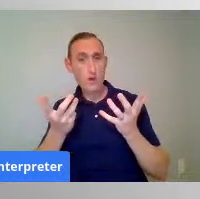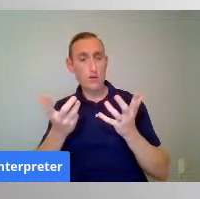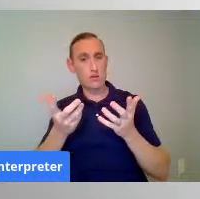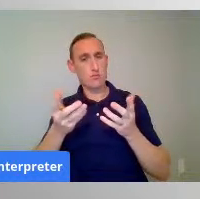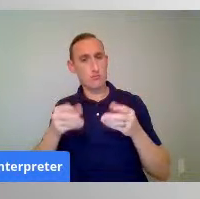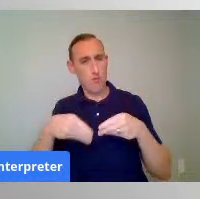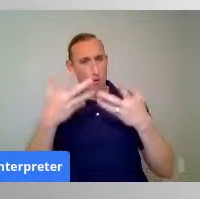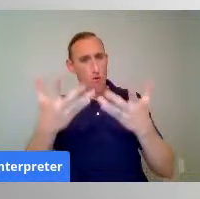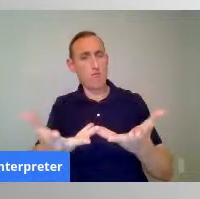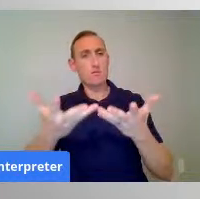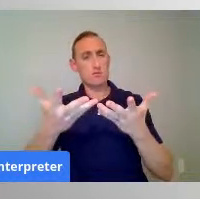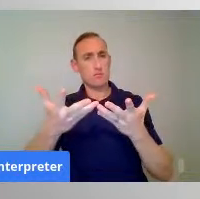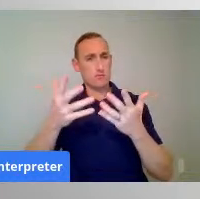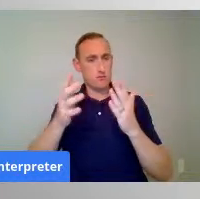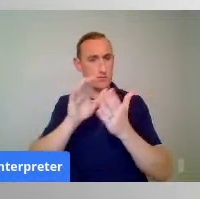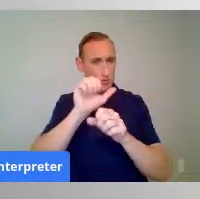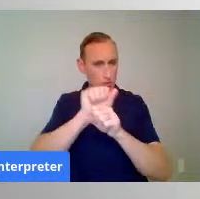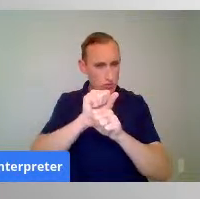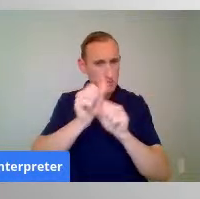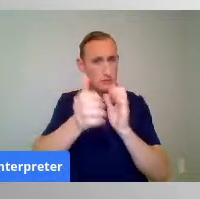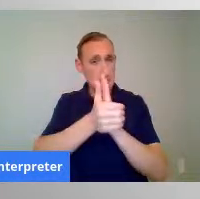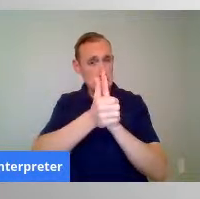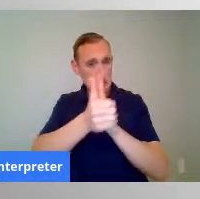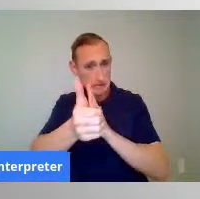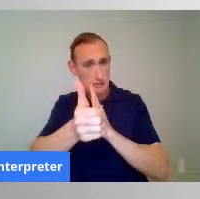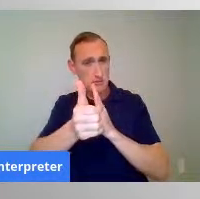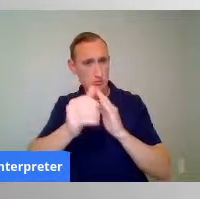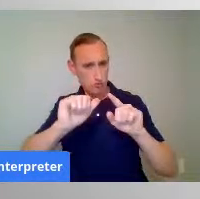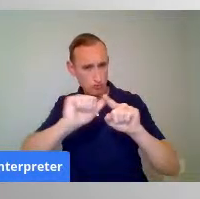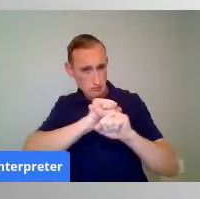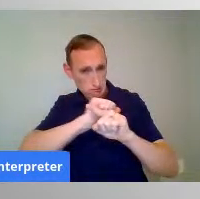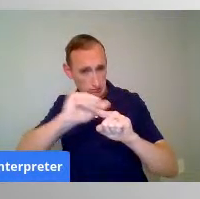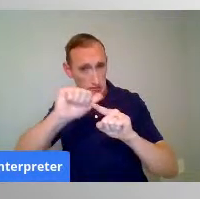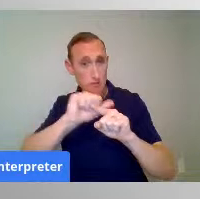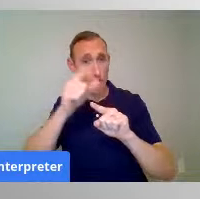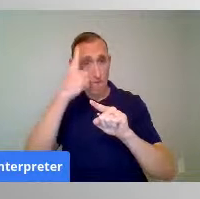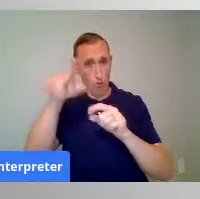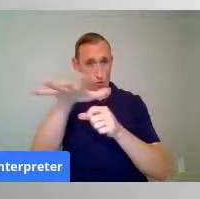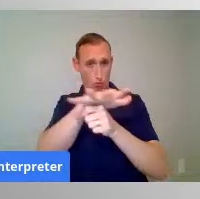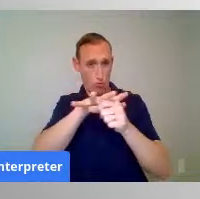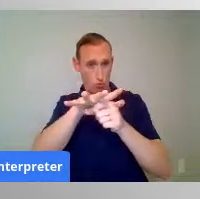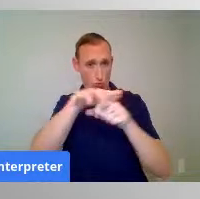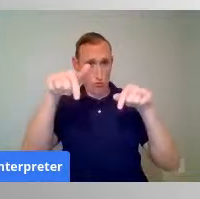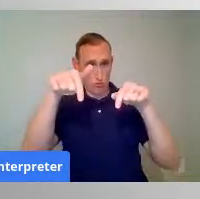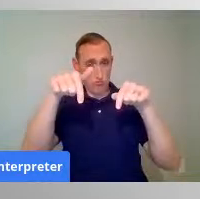development for our local youth. And we're very interested, and we think we can play an